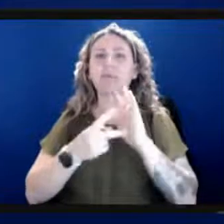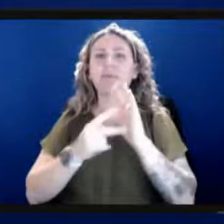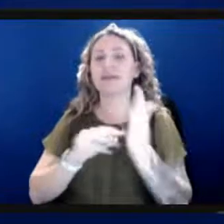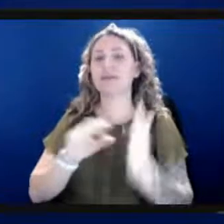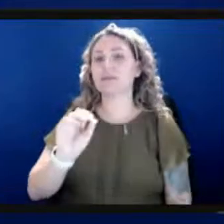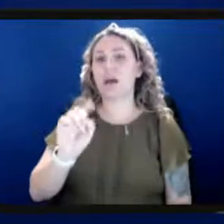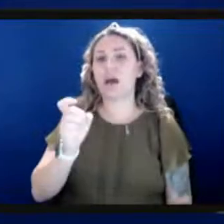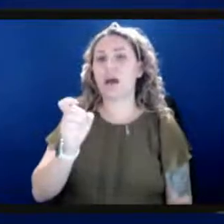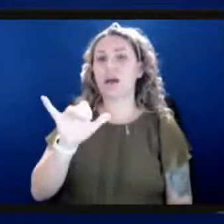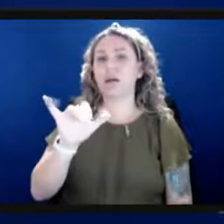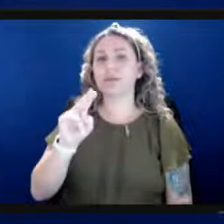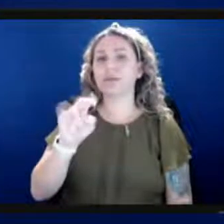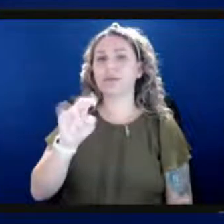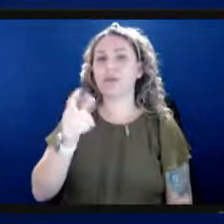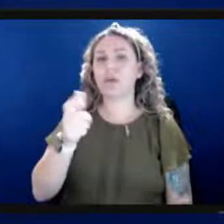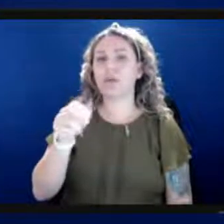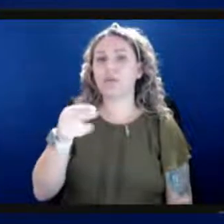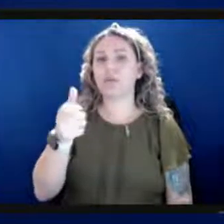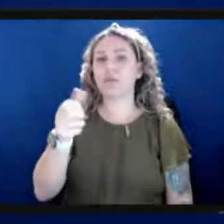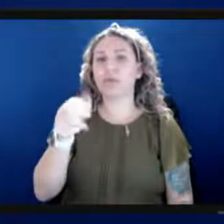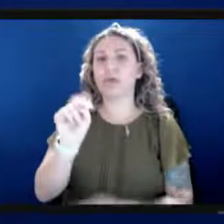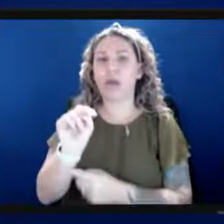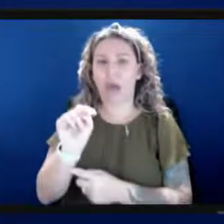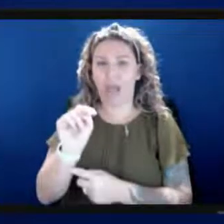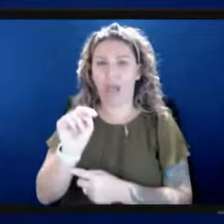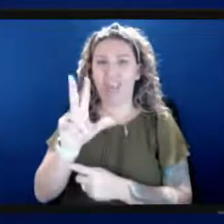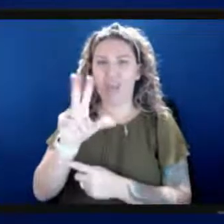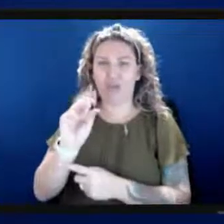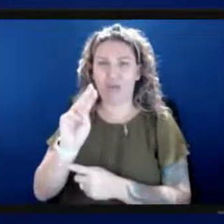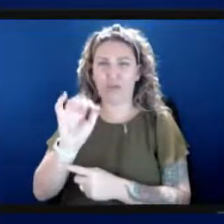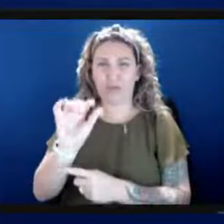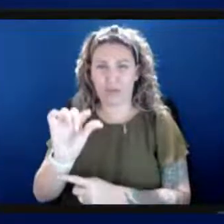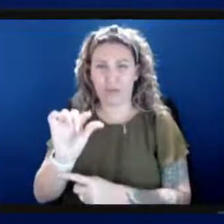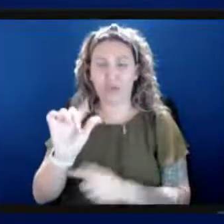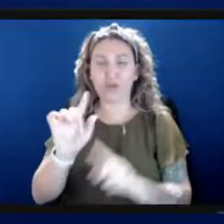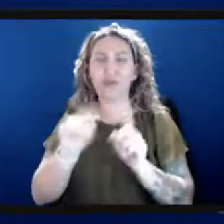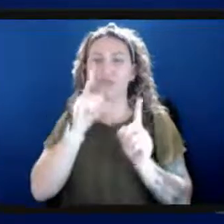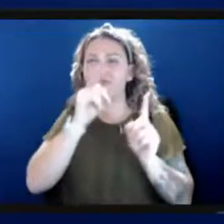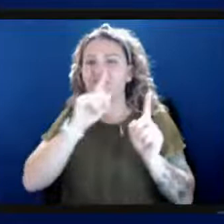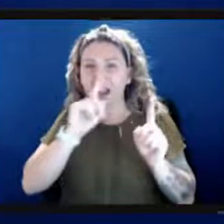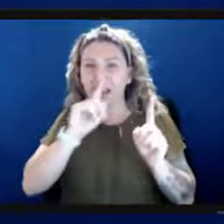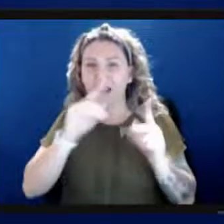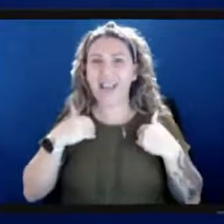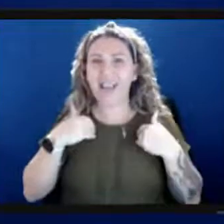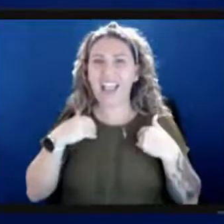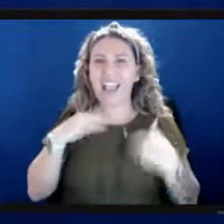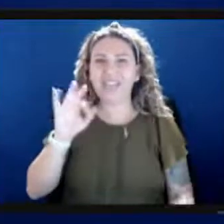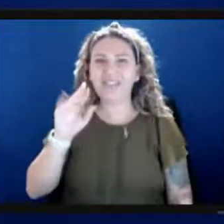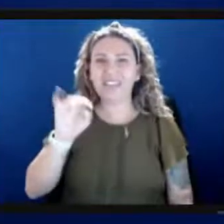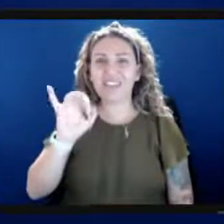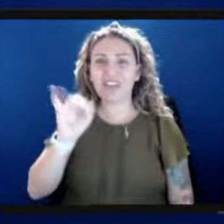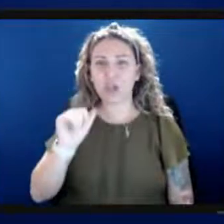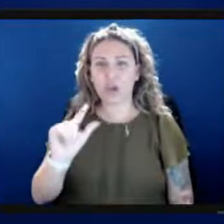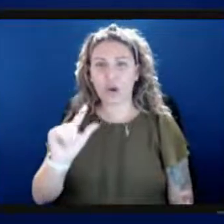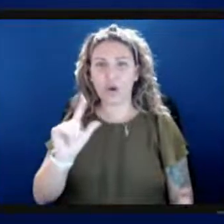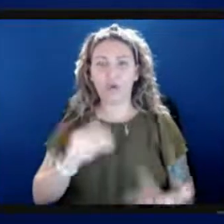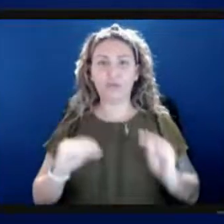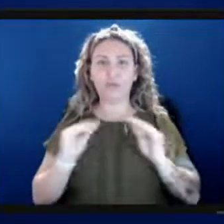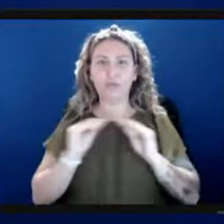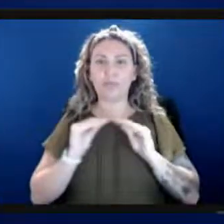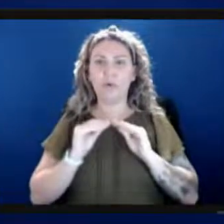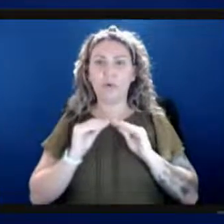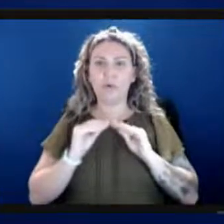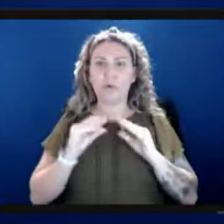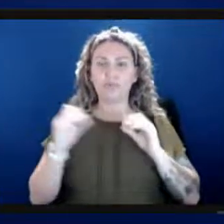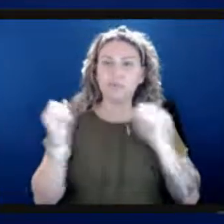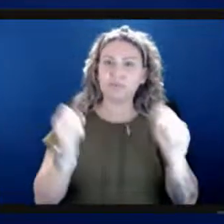milligram pills, but they're actually counterfeit pills that contain fentanyl in them. And fentanyl is much, much more potent than